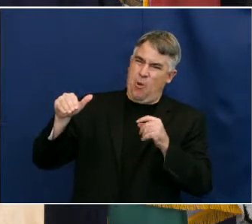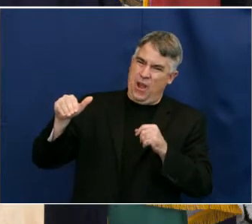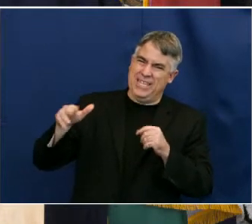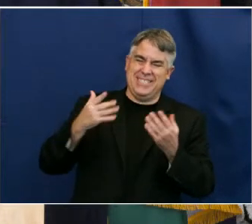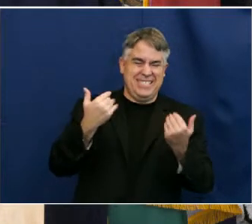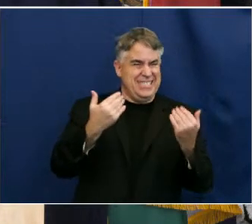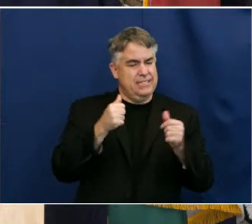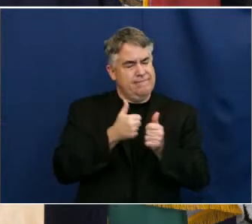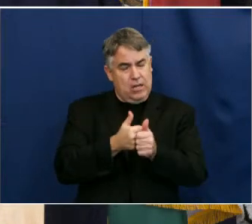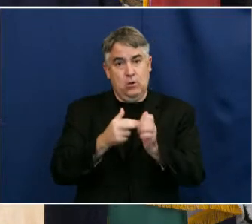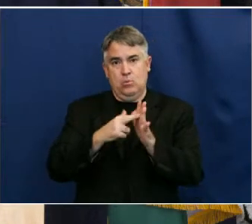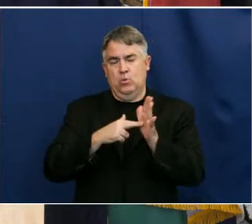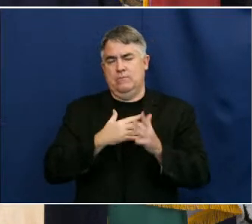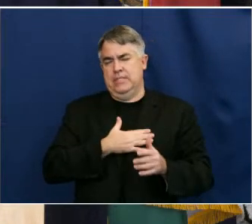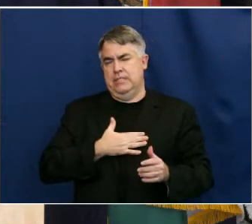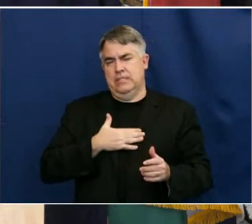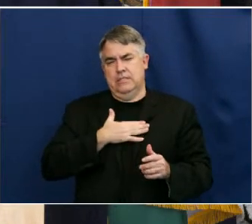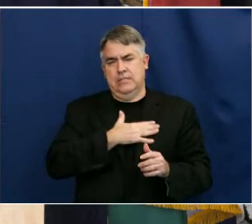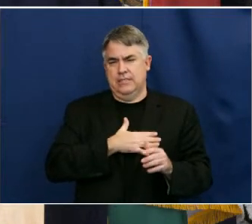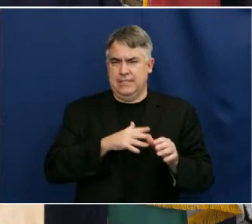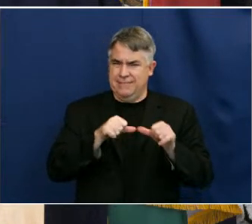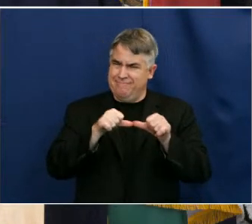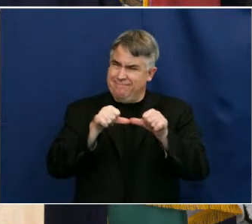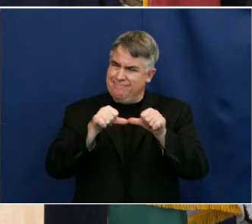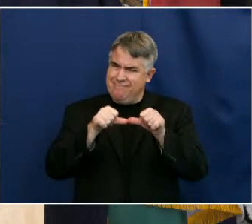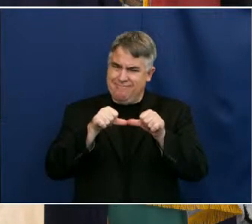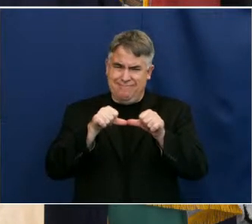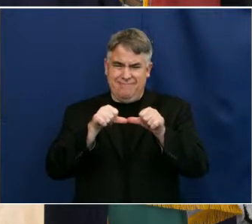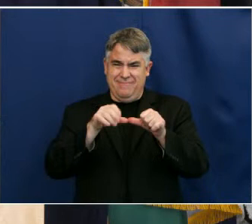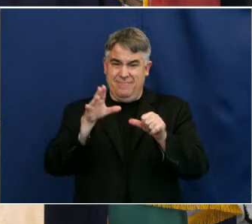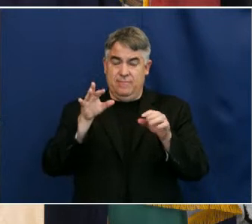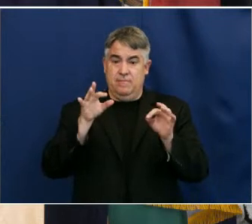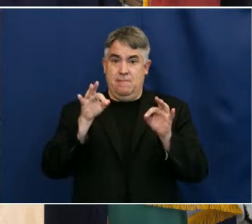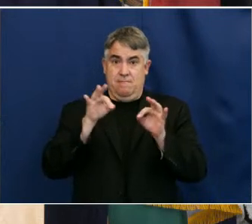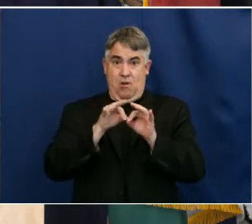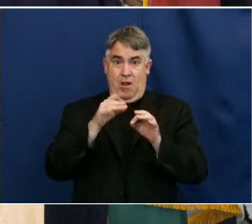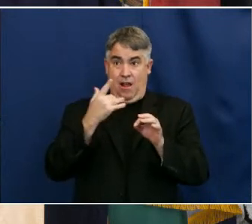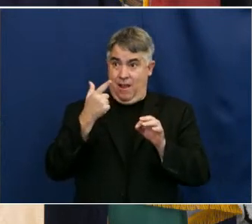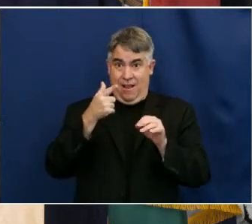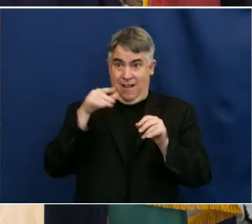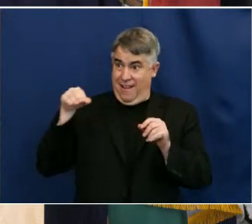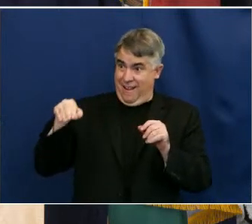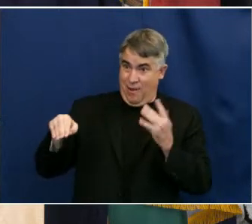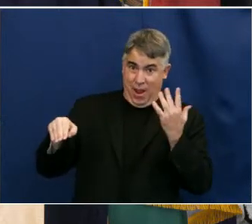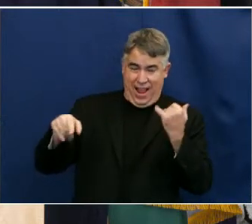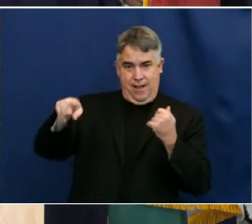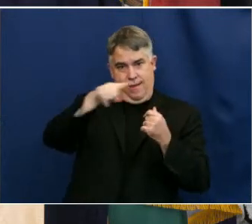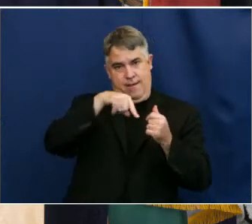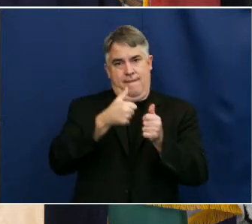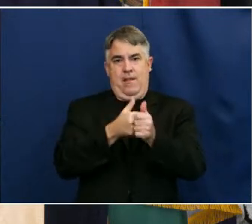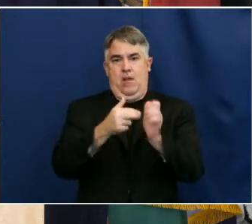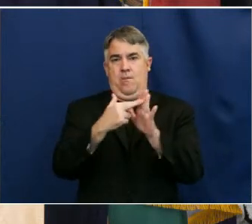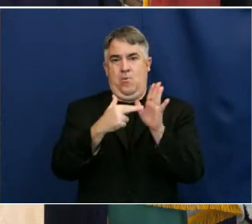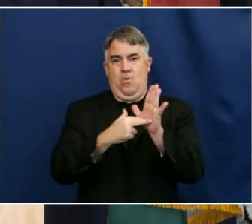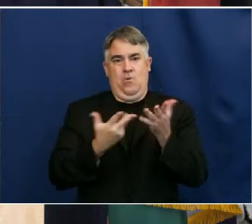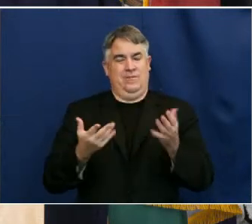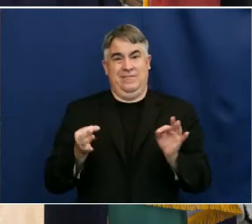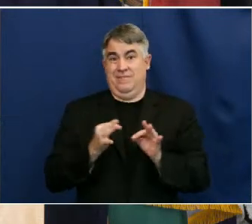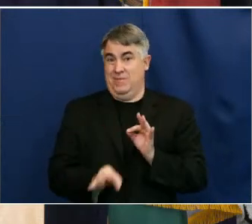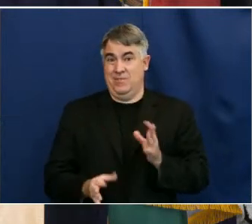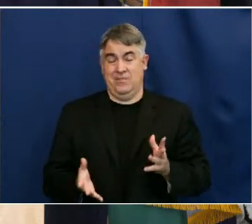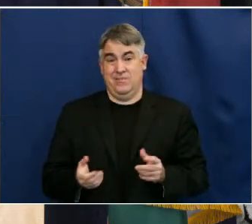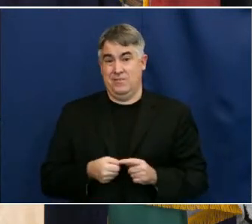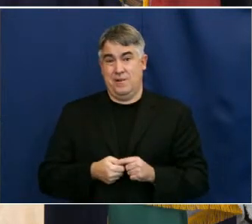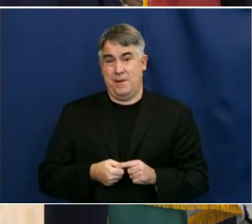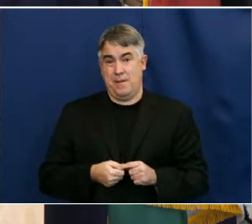gatherings. Being vigilant is why we have been able to get our cases down to where we are right now, and so we're trending in the right way. I did want to make sure